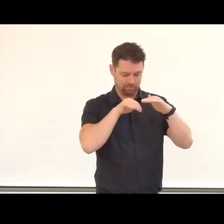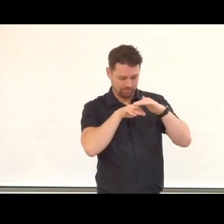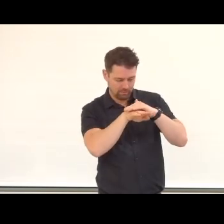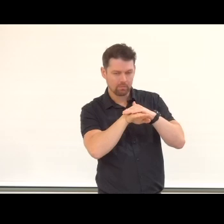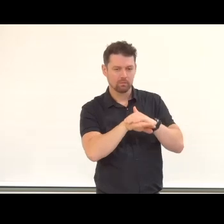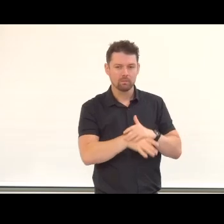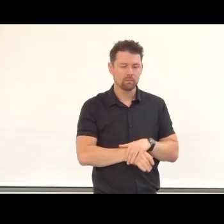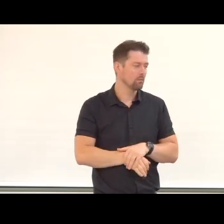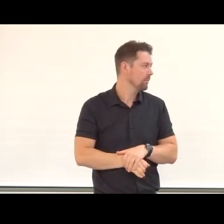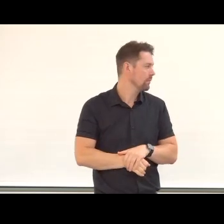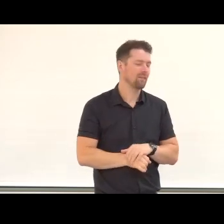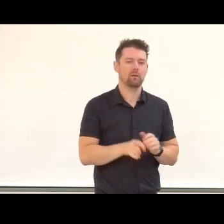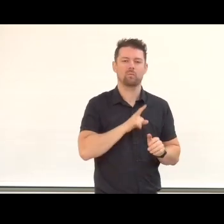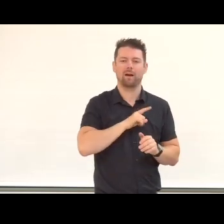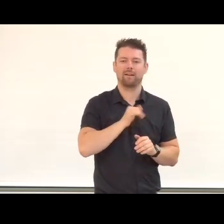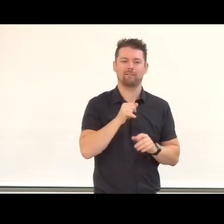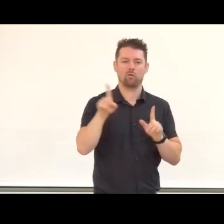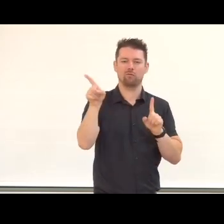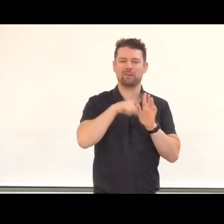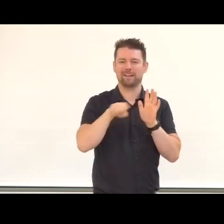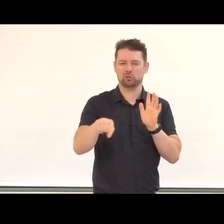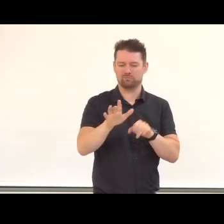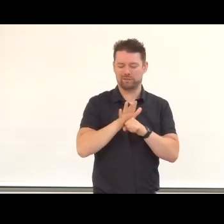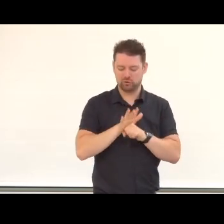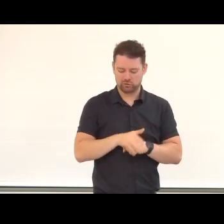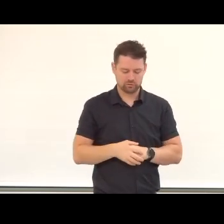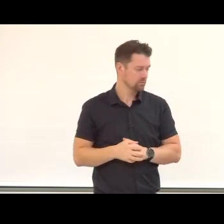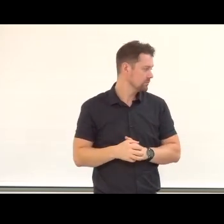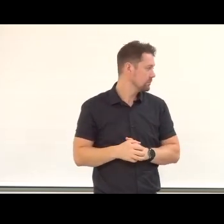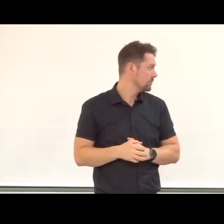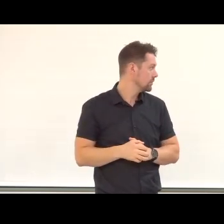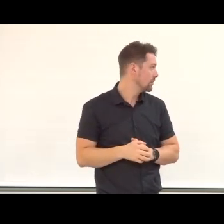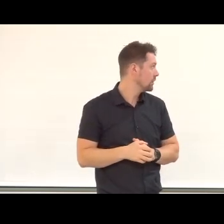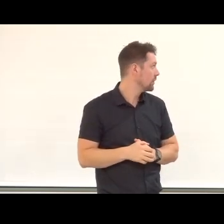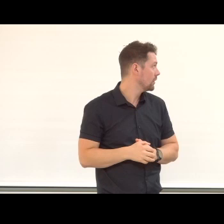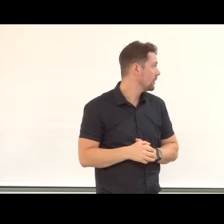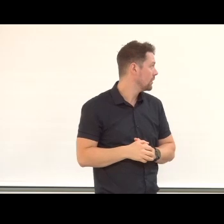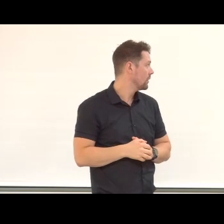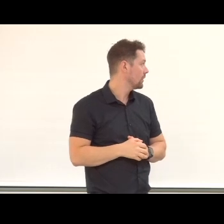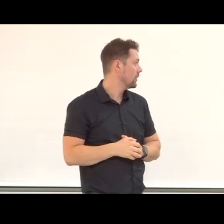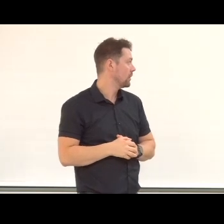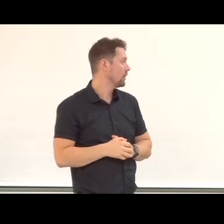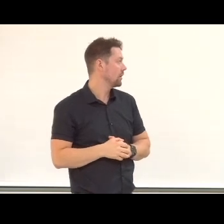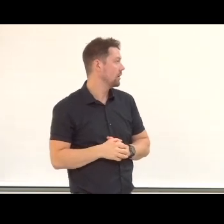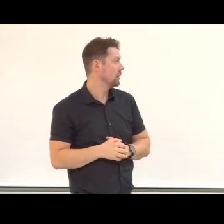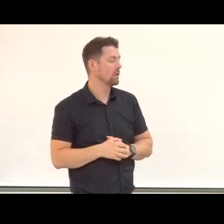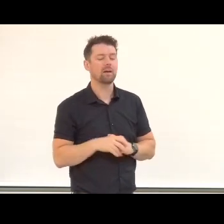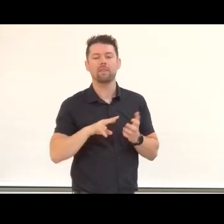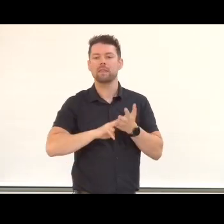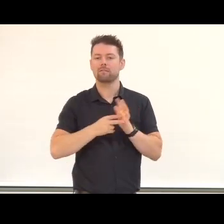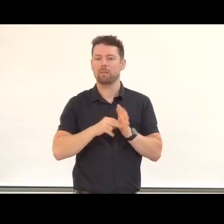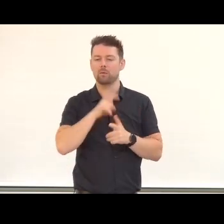radiation protection as a simulation there. Yes. And I think there's a sustainable plan to keep using this facility